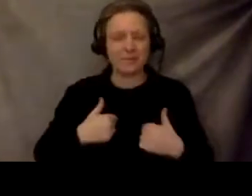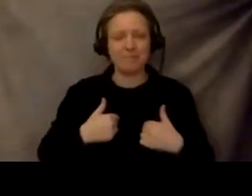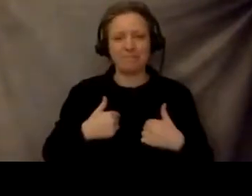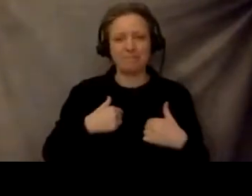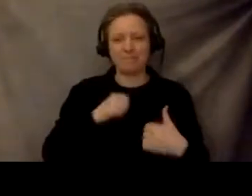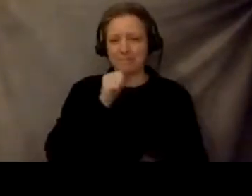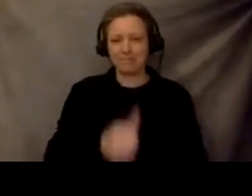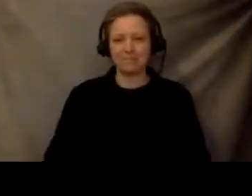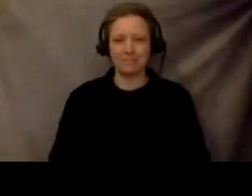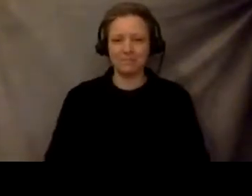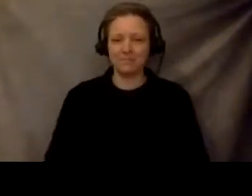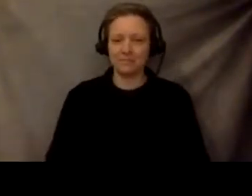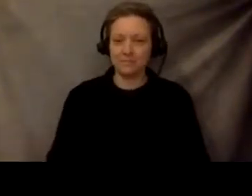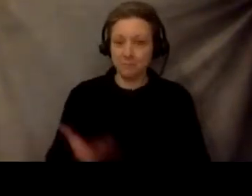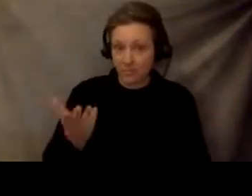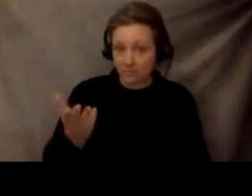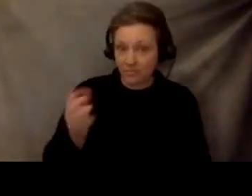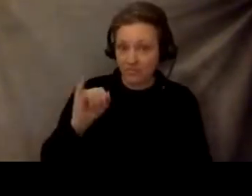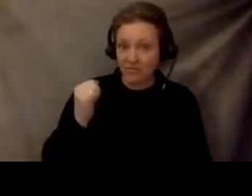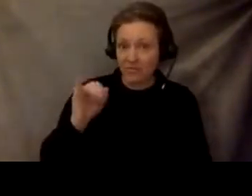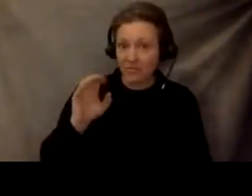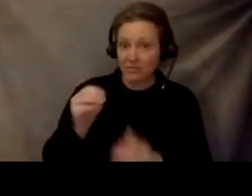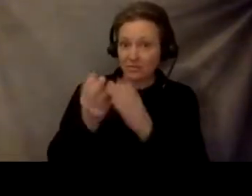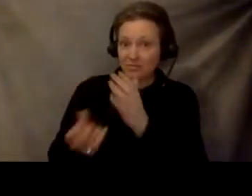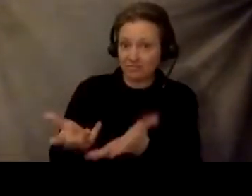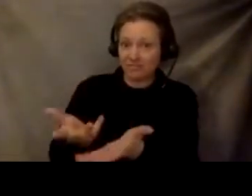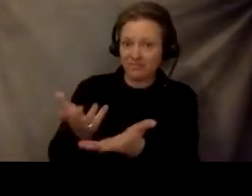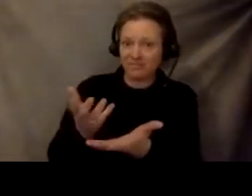Uh-oh, Jim, we lost him.